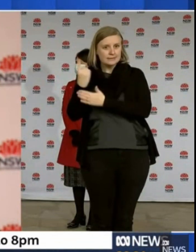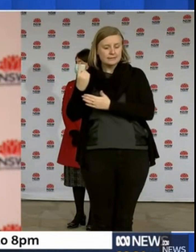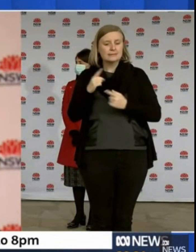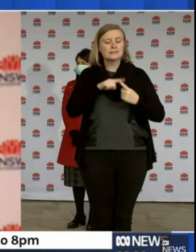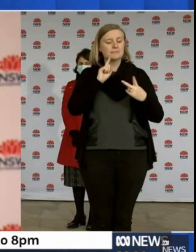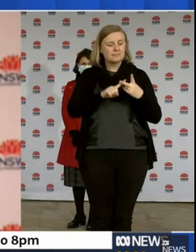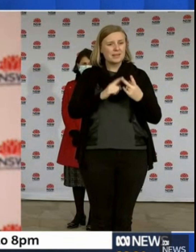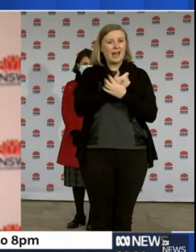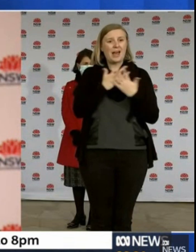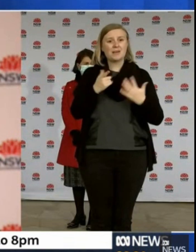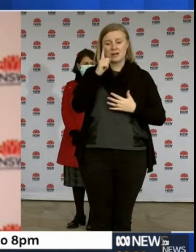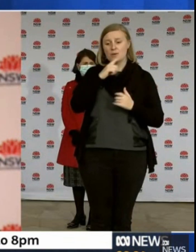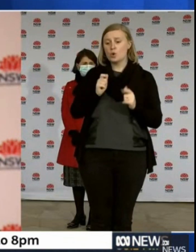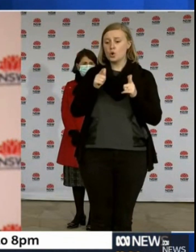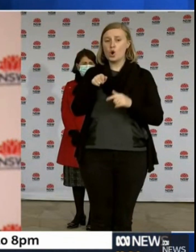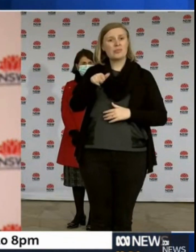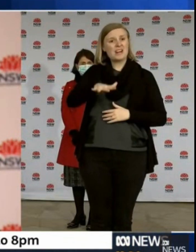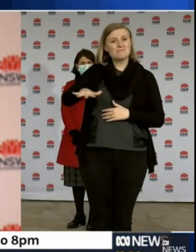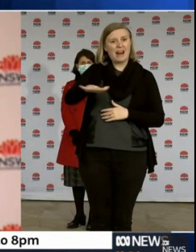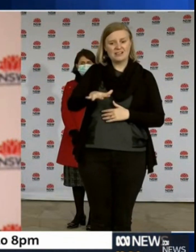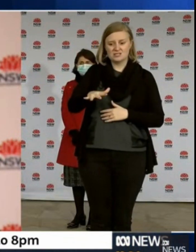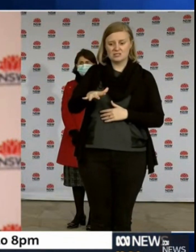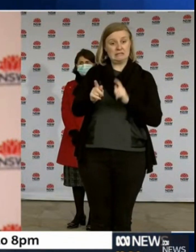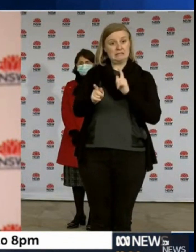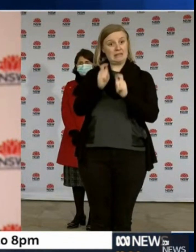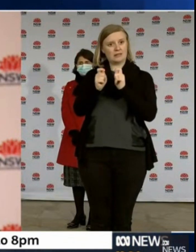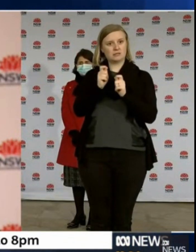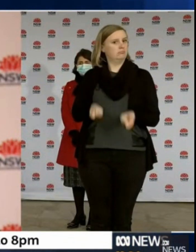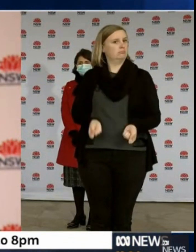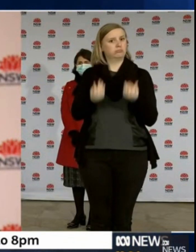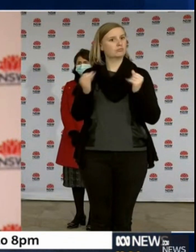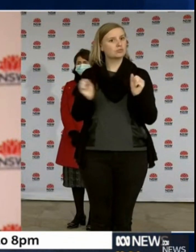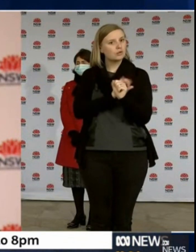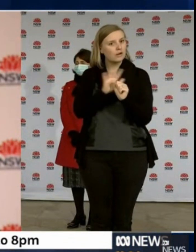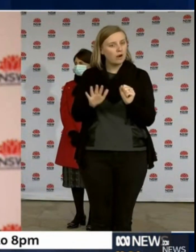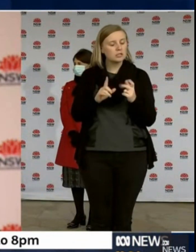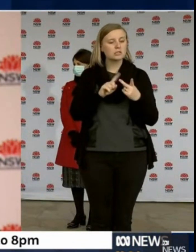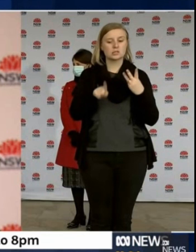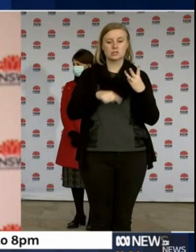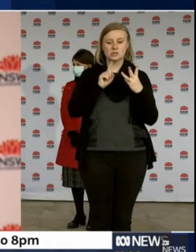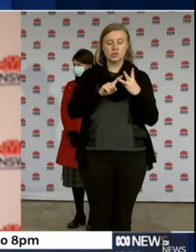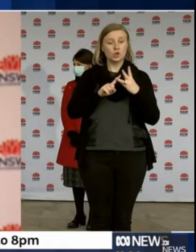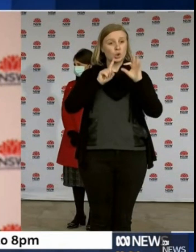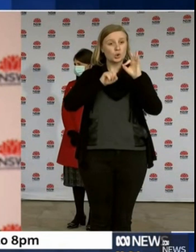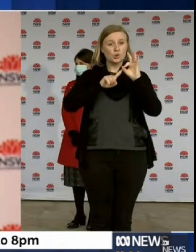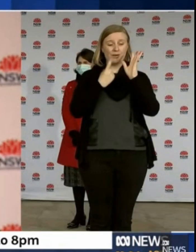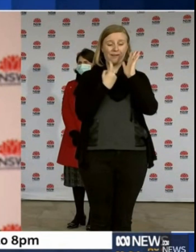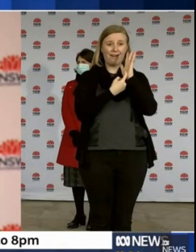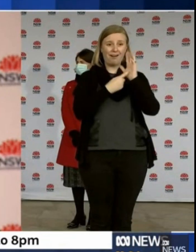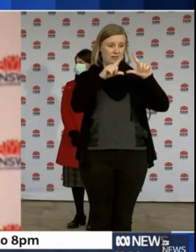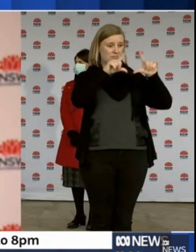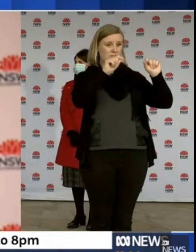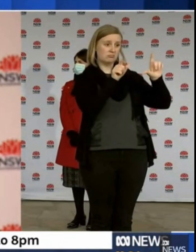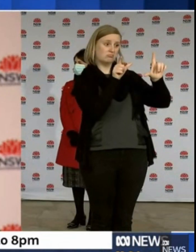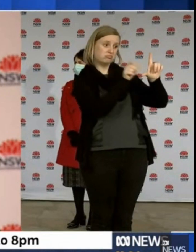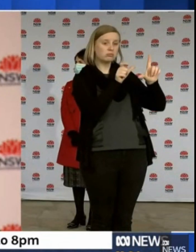in those settings. What is the comprehensiveness of the QR codes? Does that mean that we've got everyone? Were we able